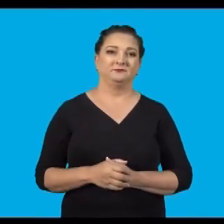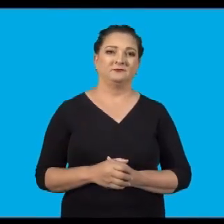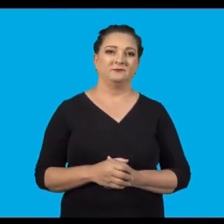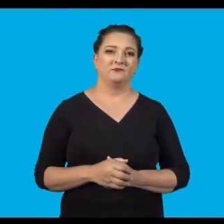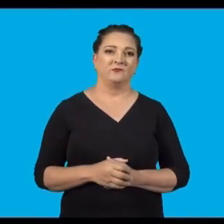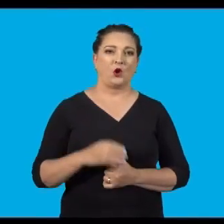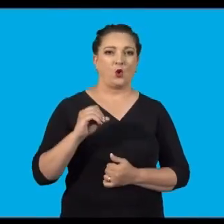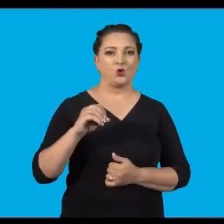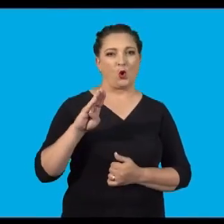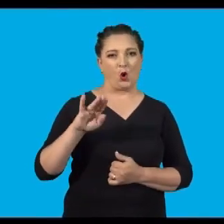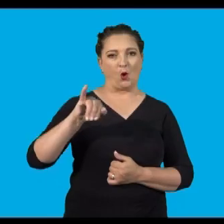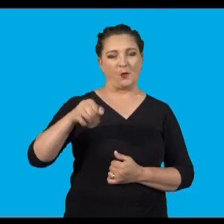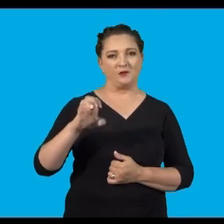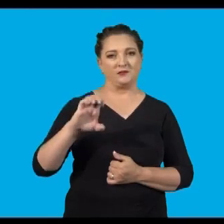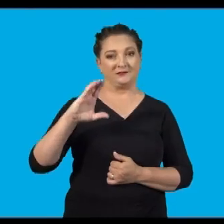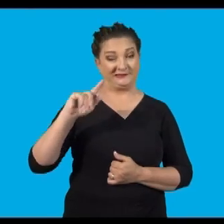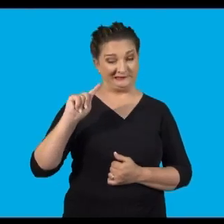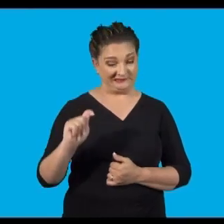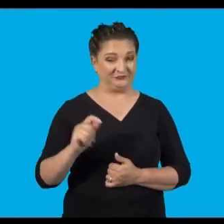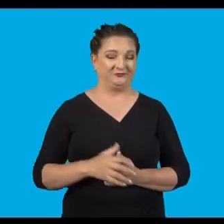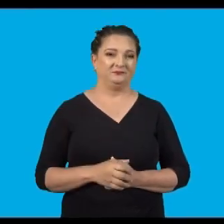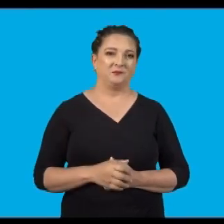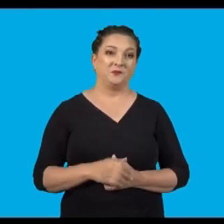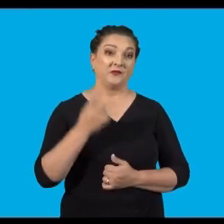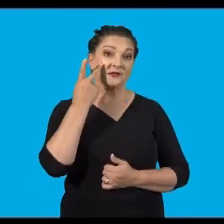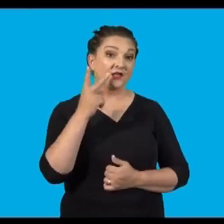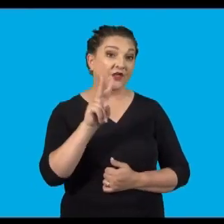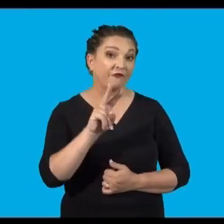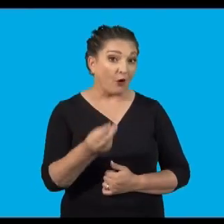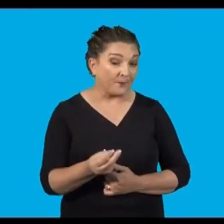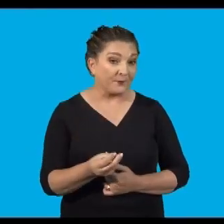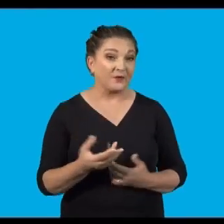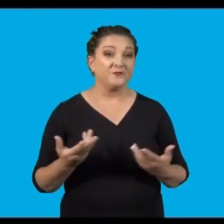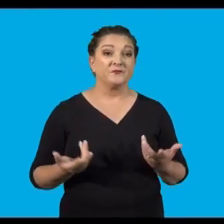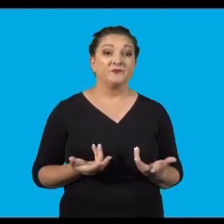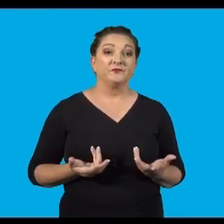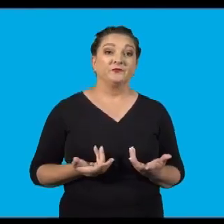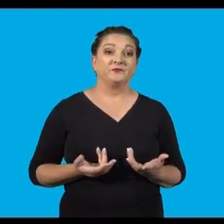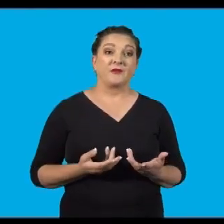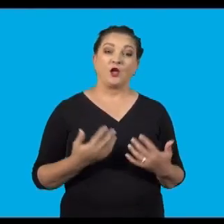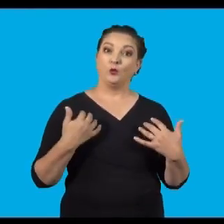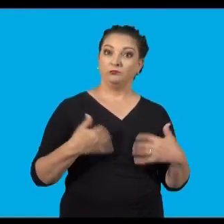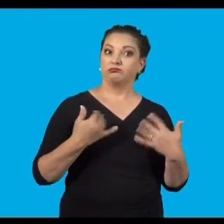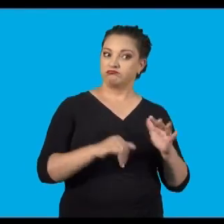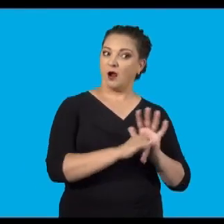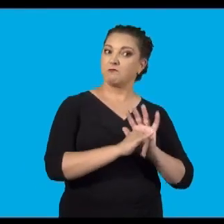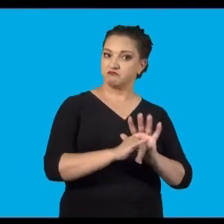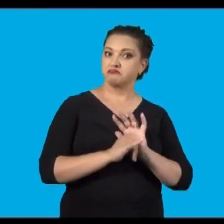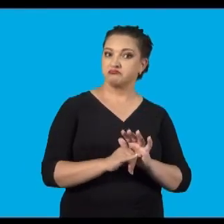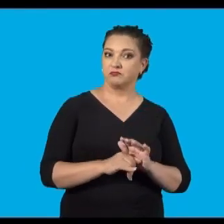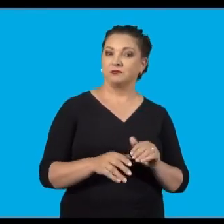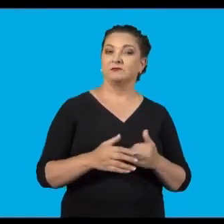one out, hey? There we go, all right? And then look at my verb. The